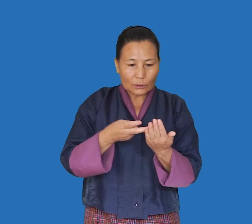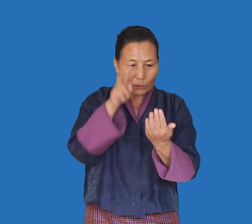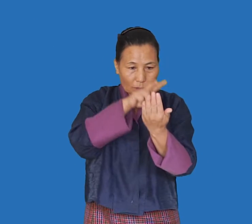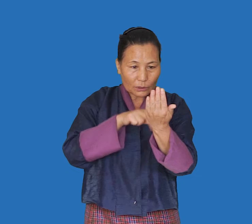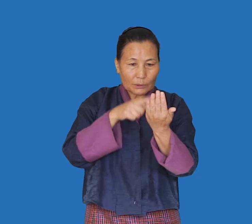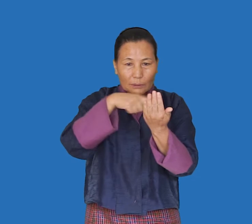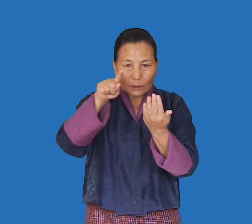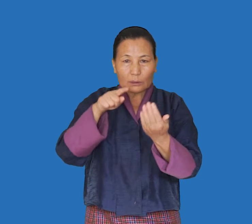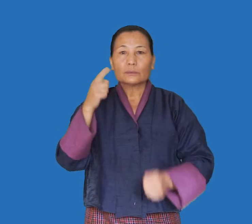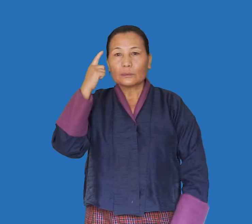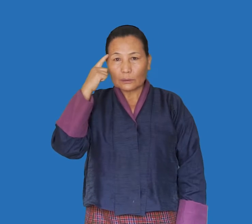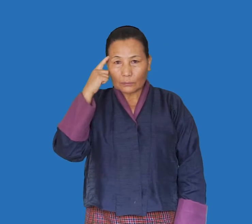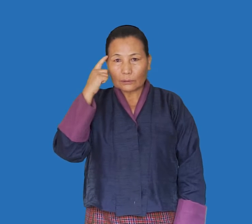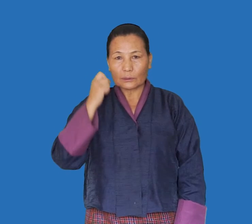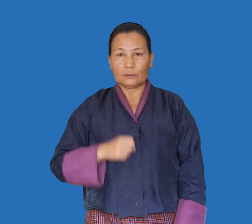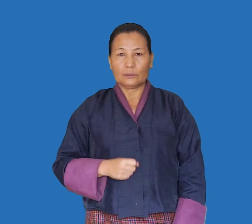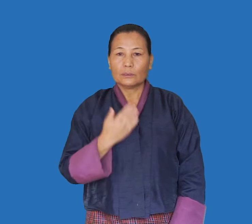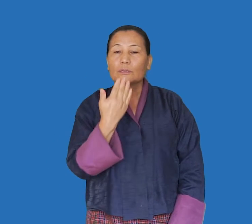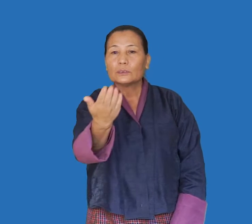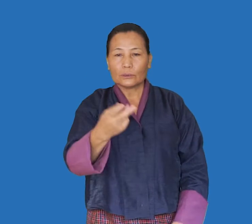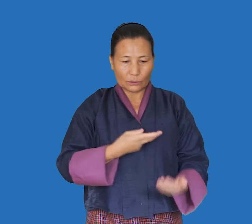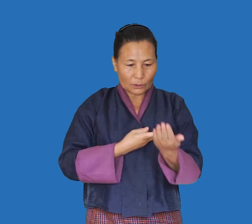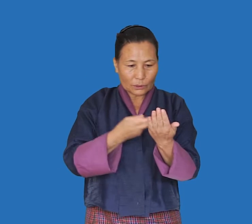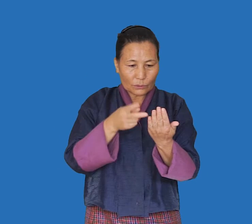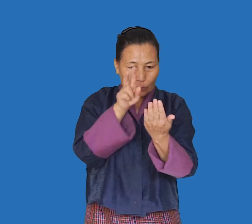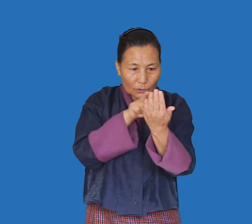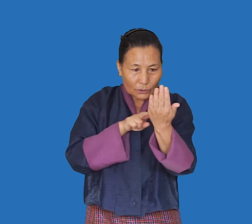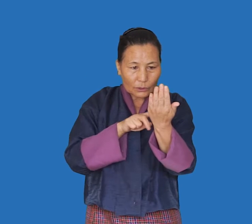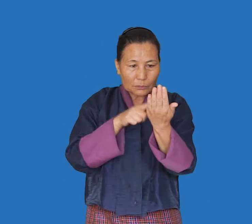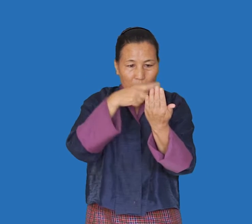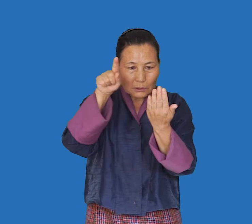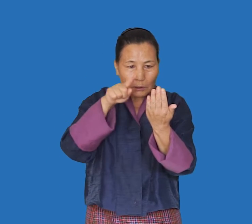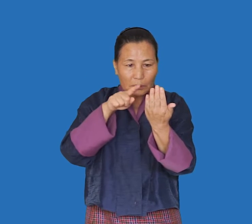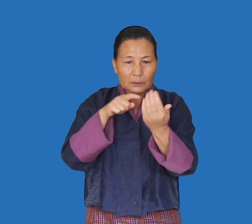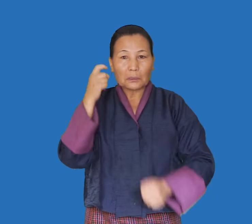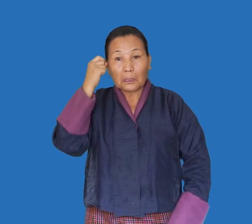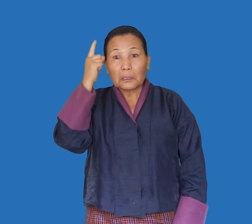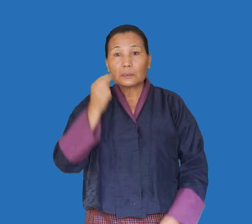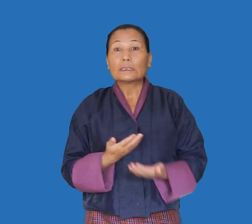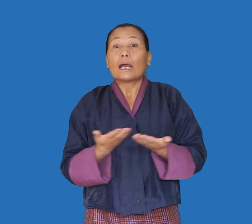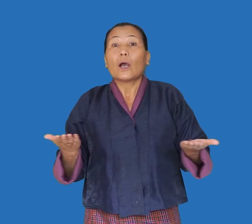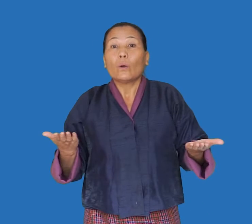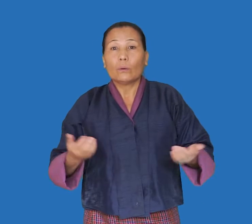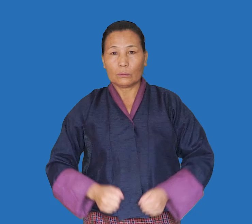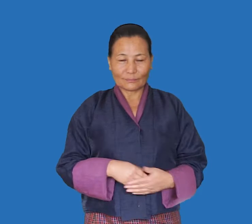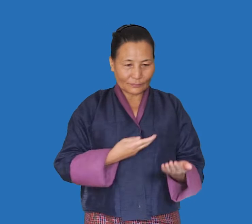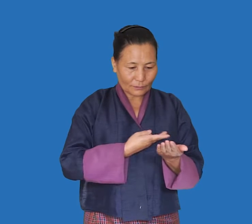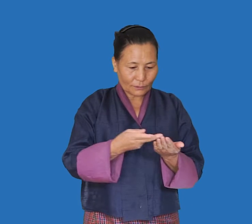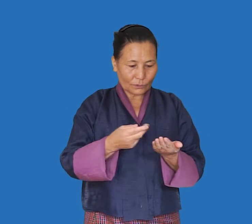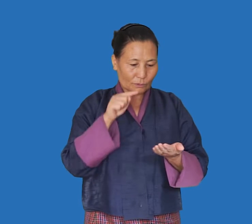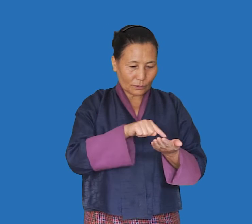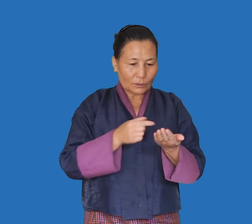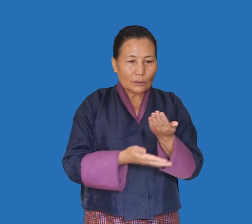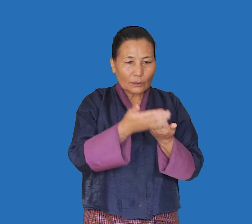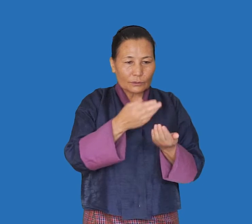believe whatever you read in the newspaper? How do you judge the credibility of news reports?